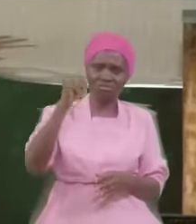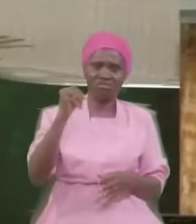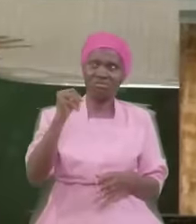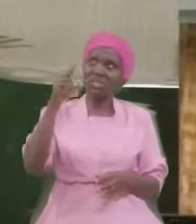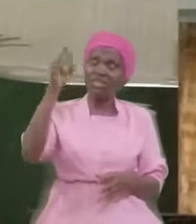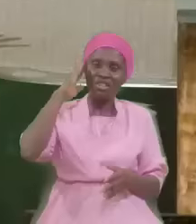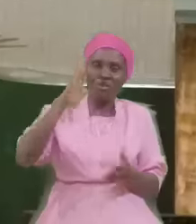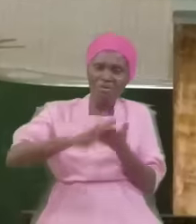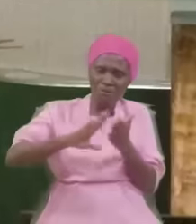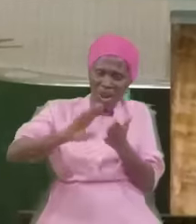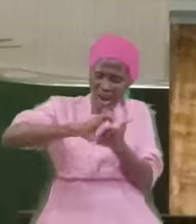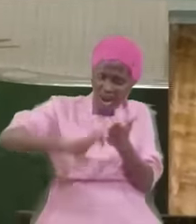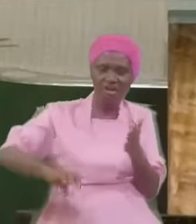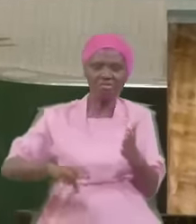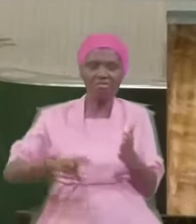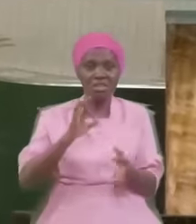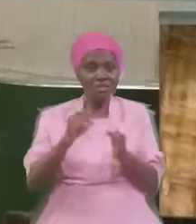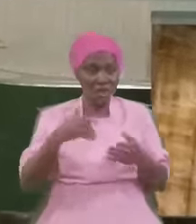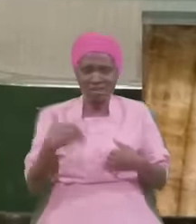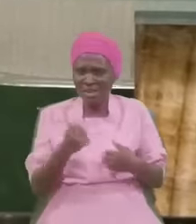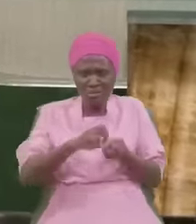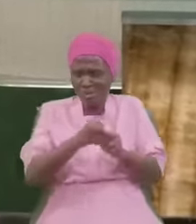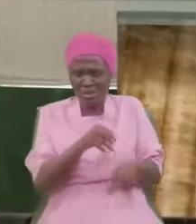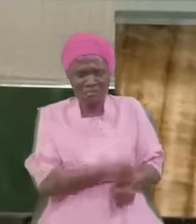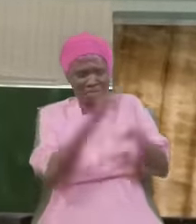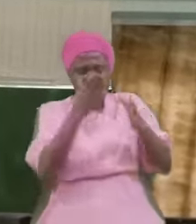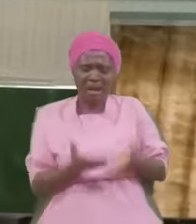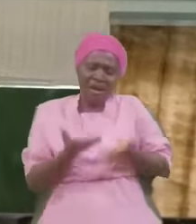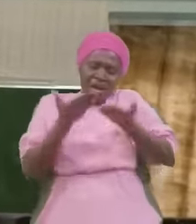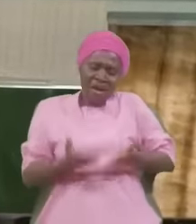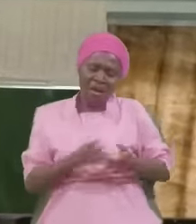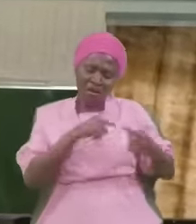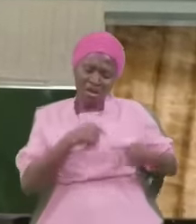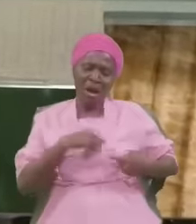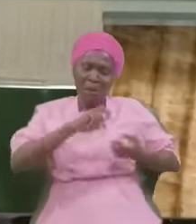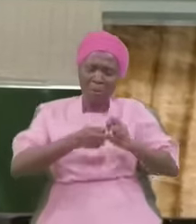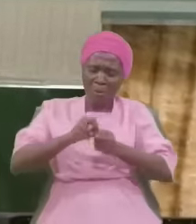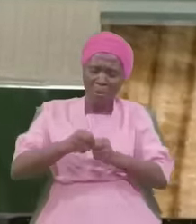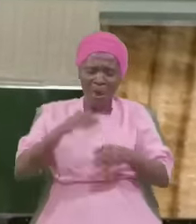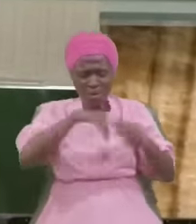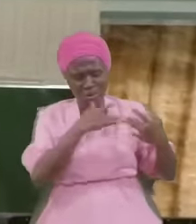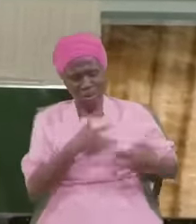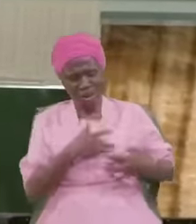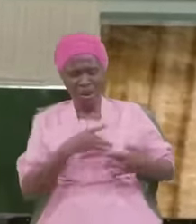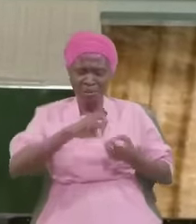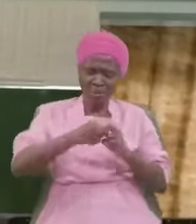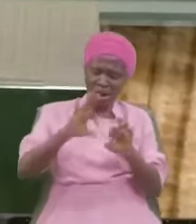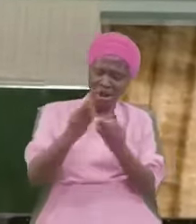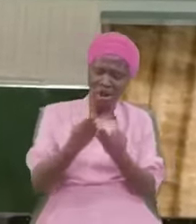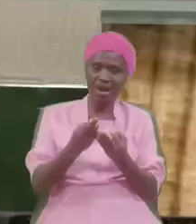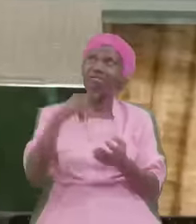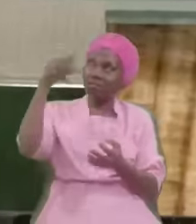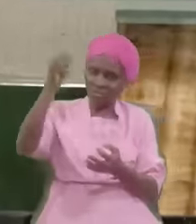with any mountain. Tell him, and roll that mountain away. Tell him. You have